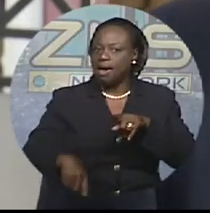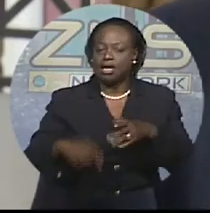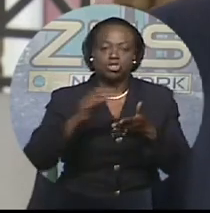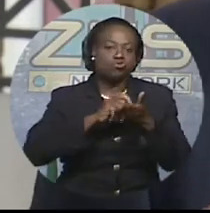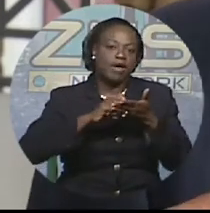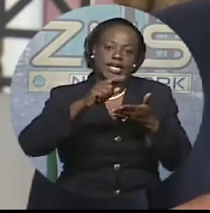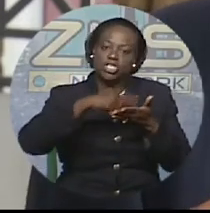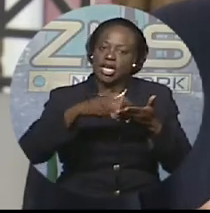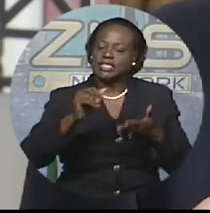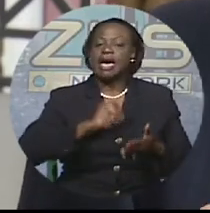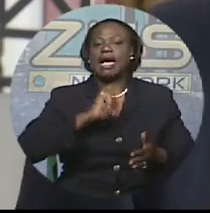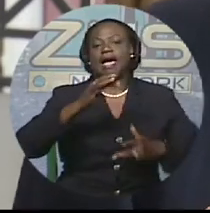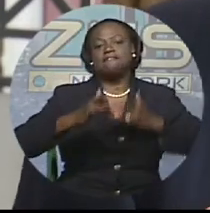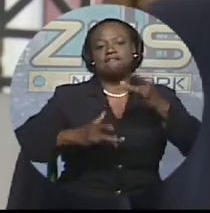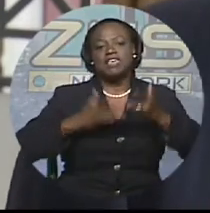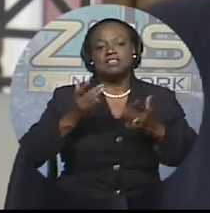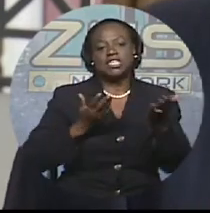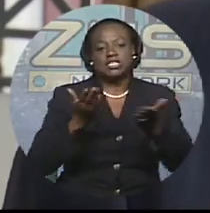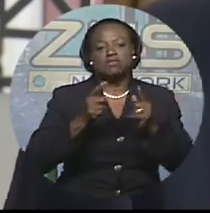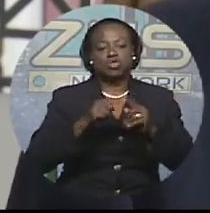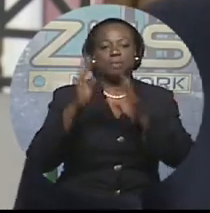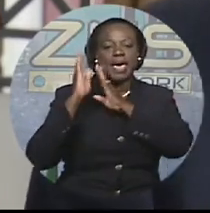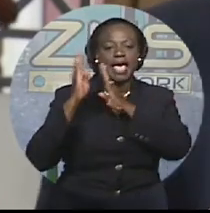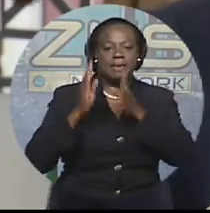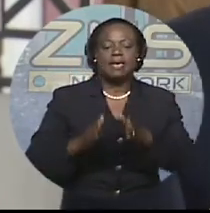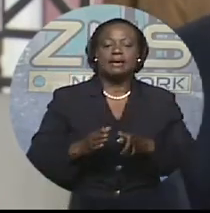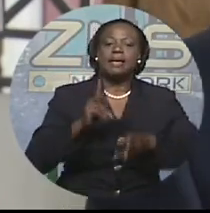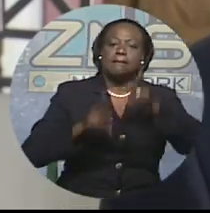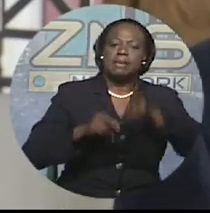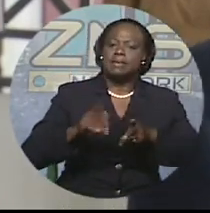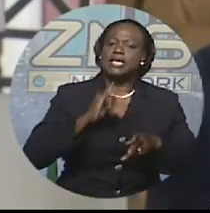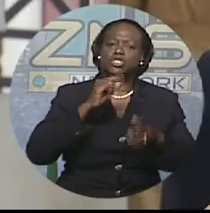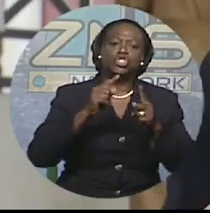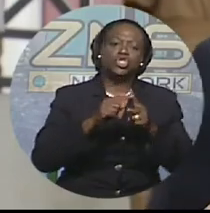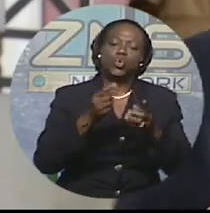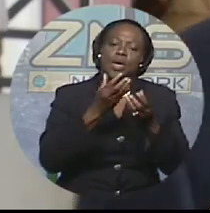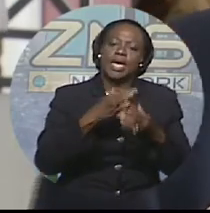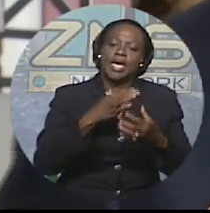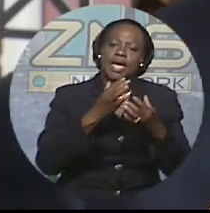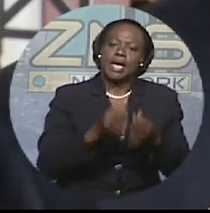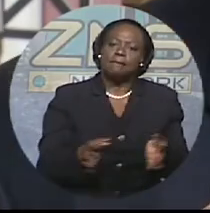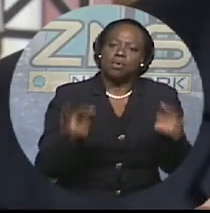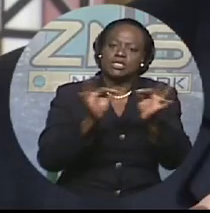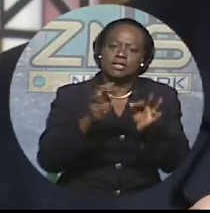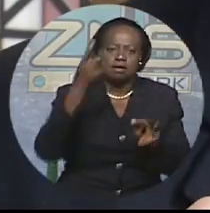I feel the service to the Bahamian people is too important for us not to do it this way.